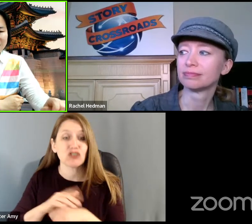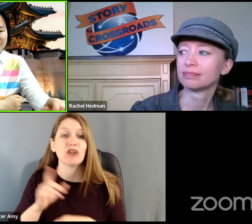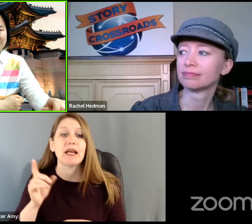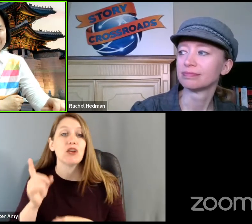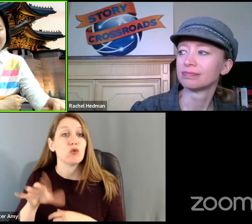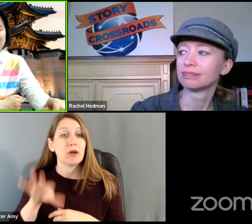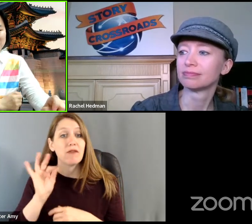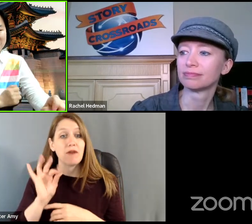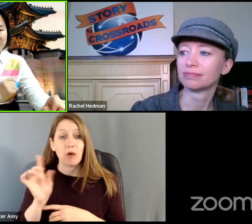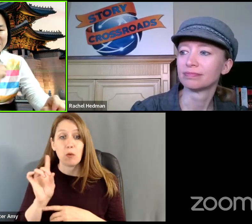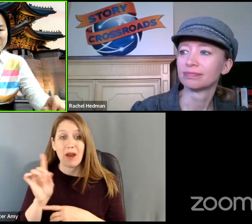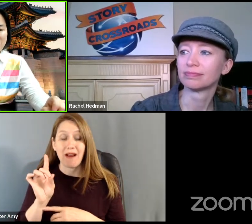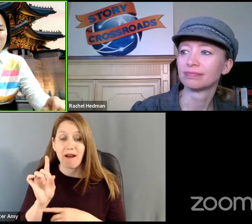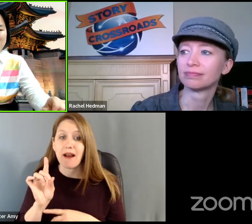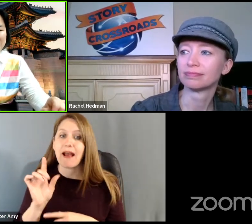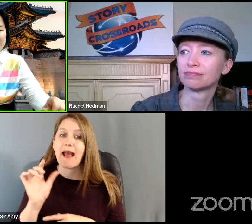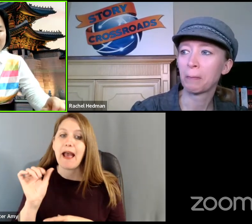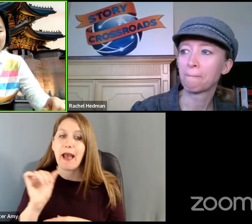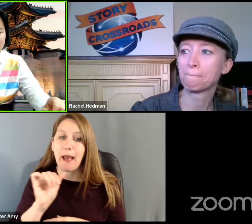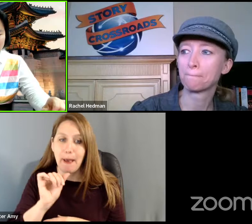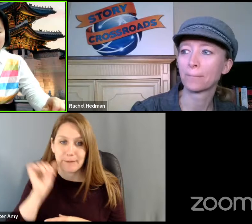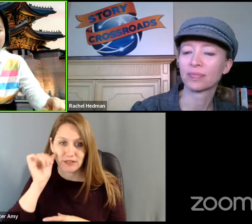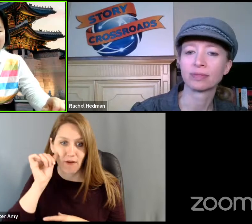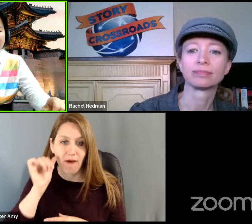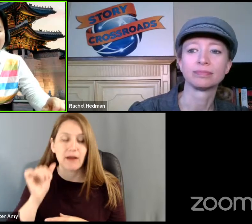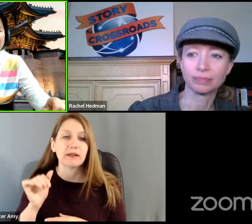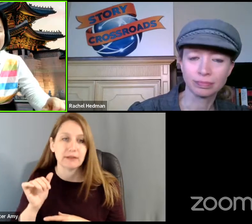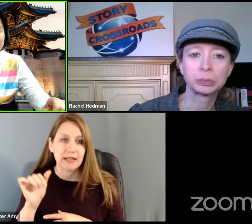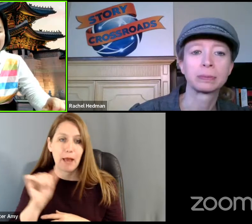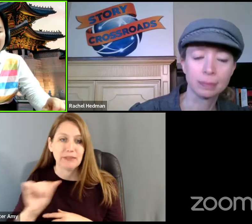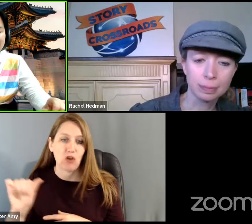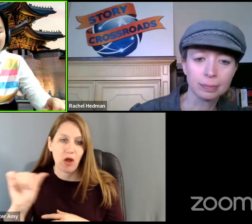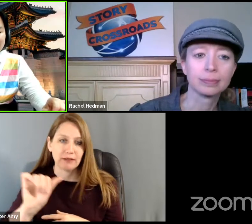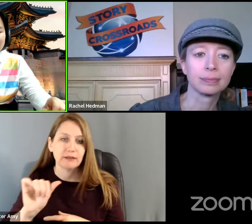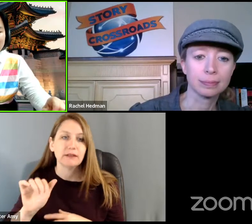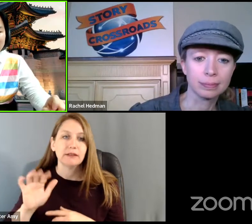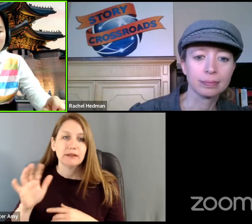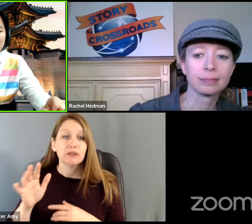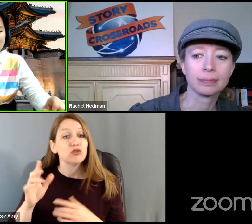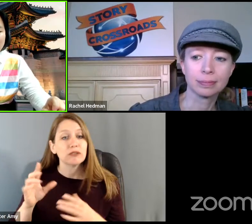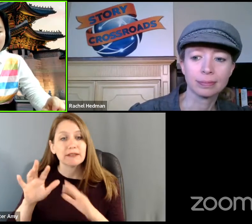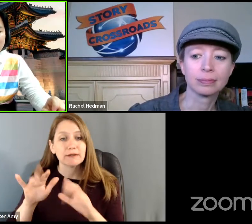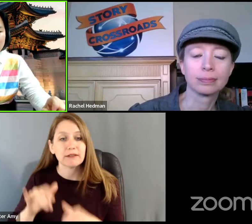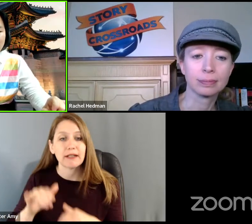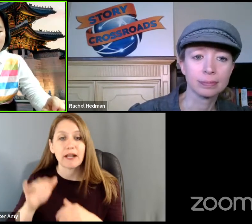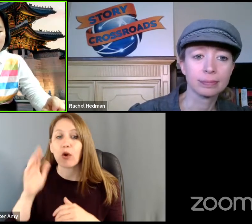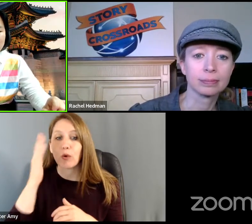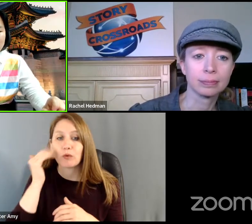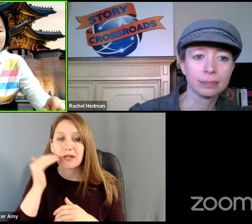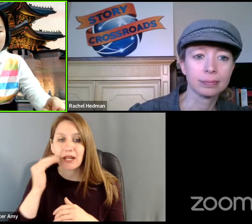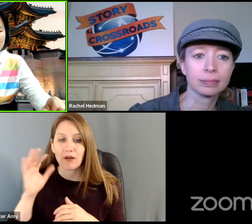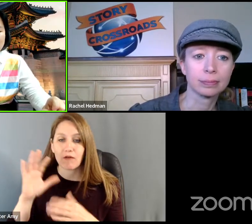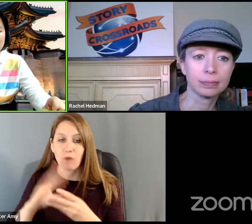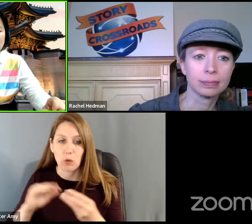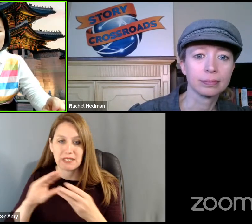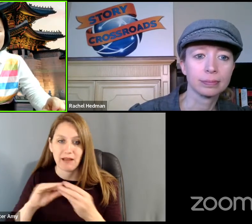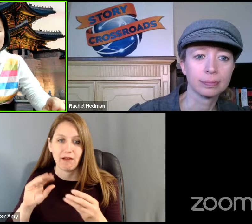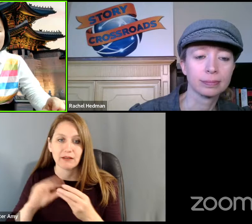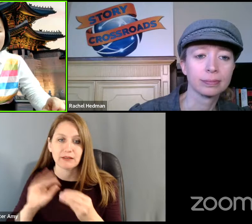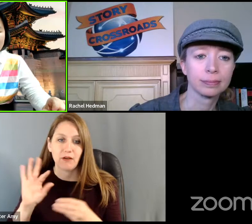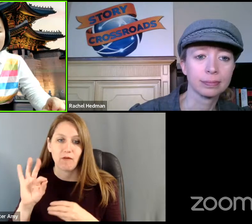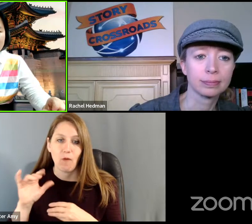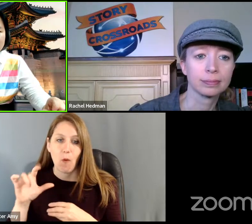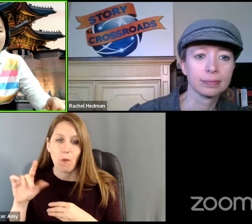Amazon, just entering Korean folktales. YouTube has a lot of Korean stories